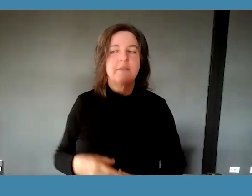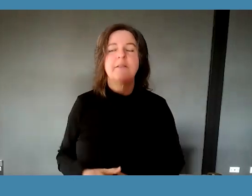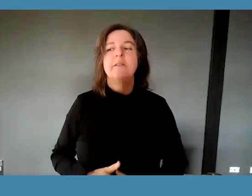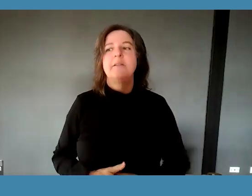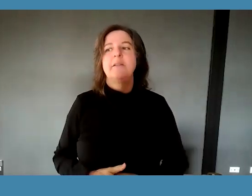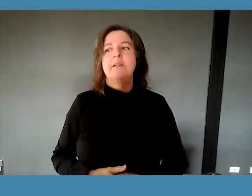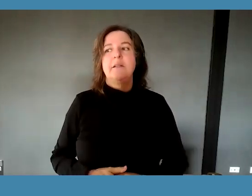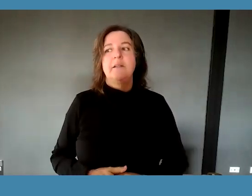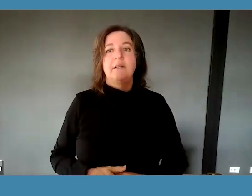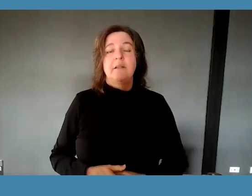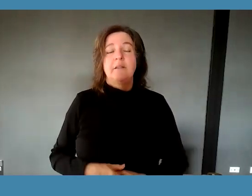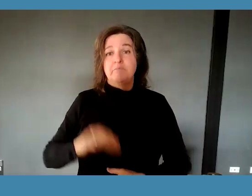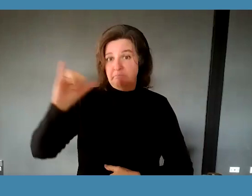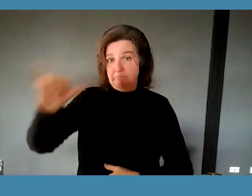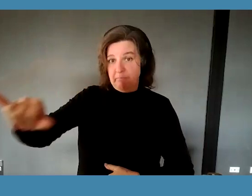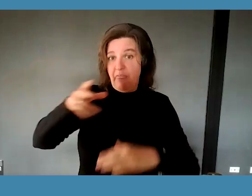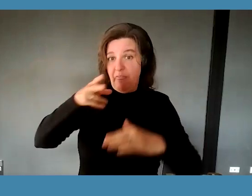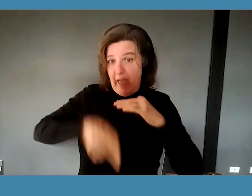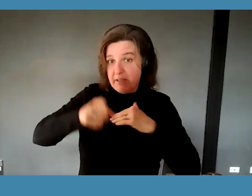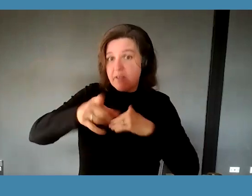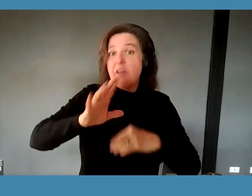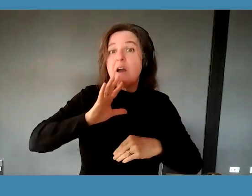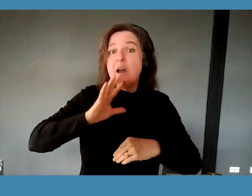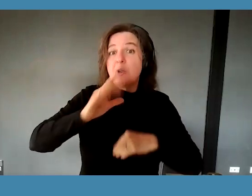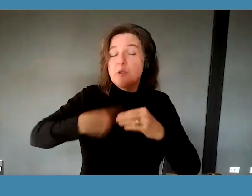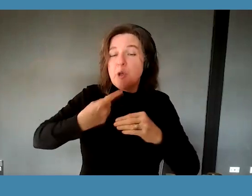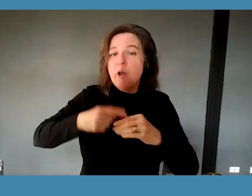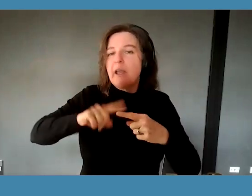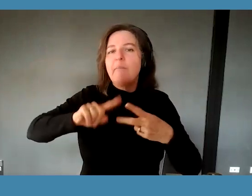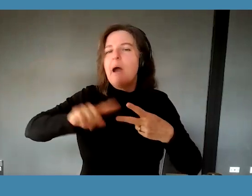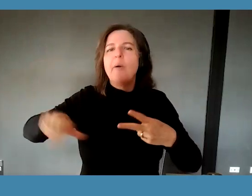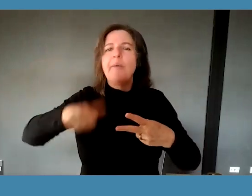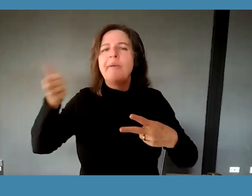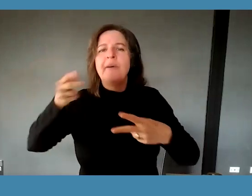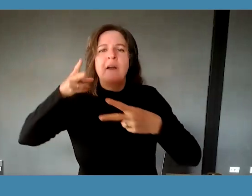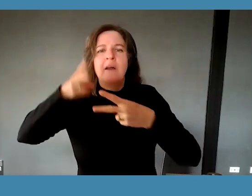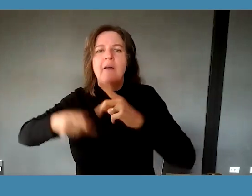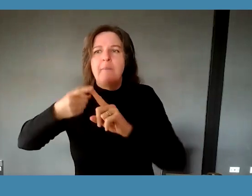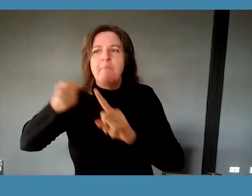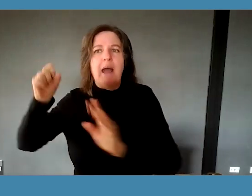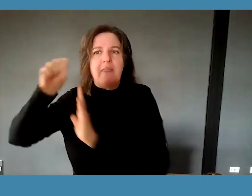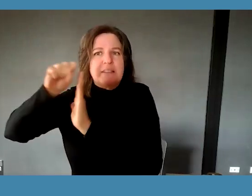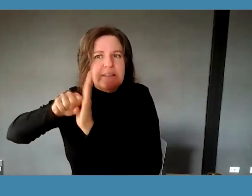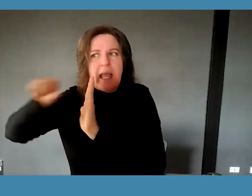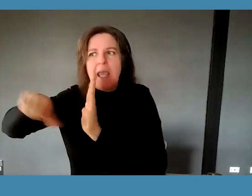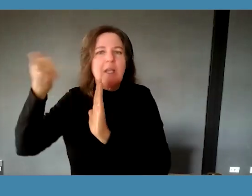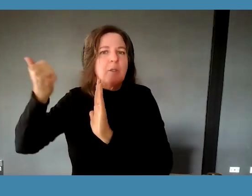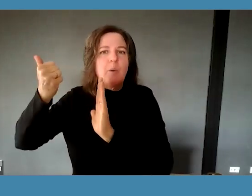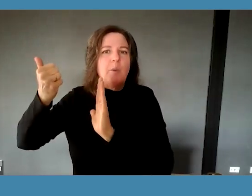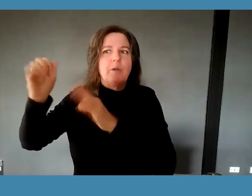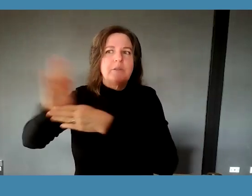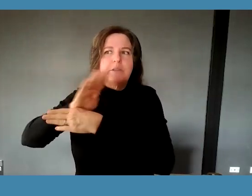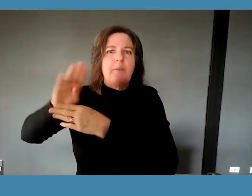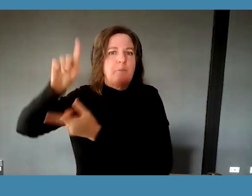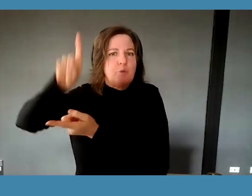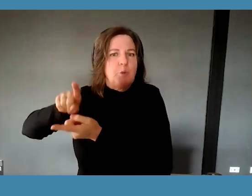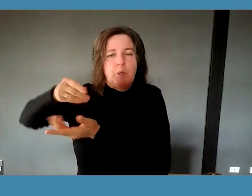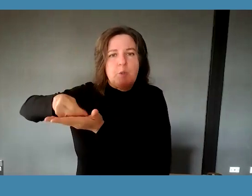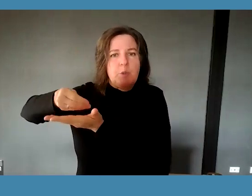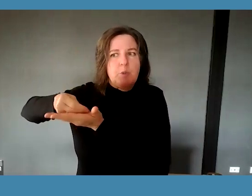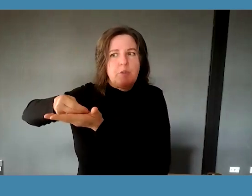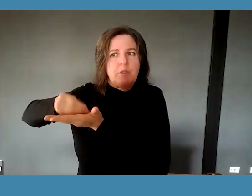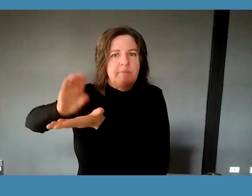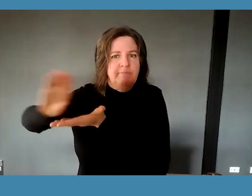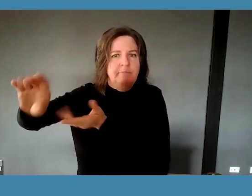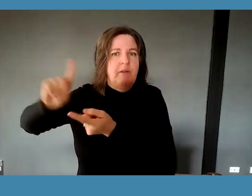whether it's that cut you're talking about or another cut made by the state or some other entity to reduce funding for Medicaid, the way that would